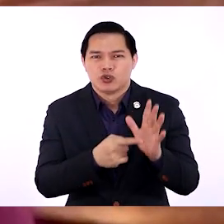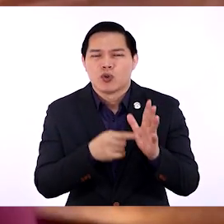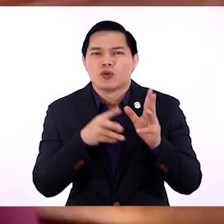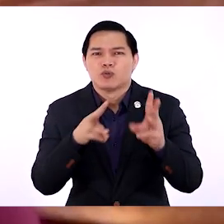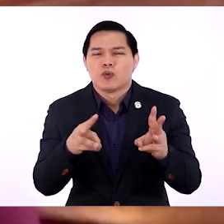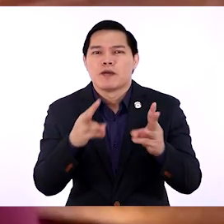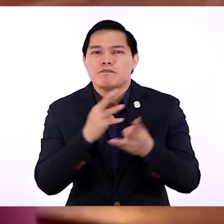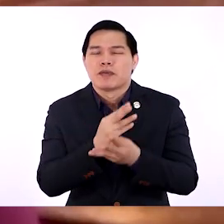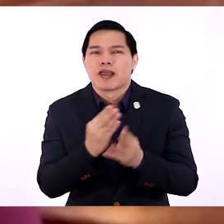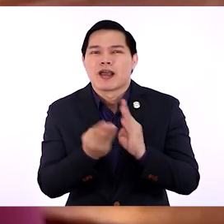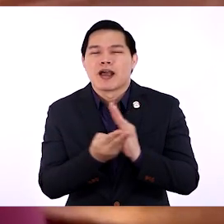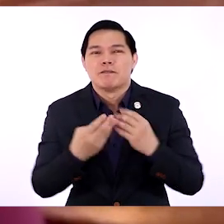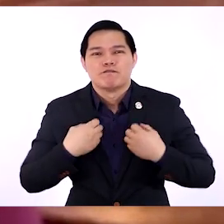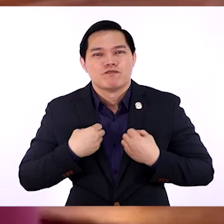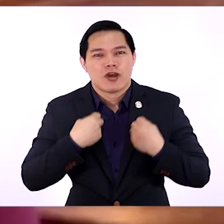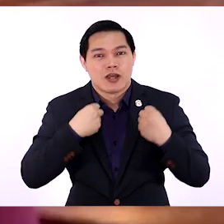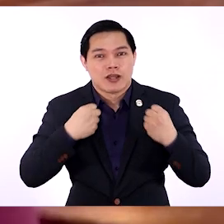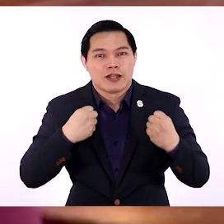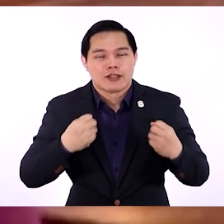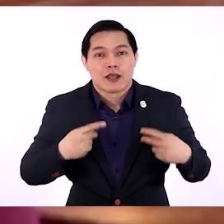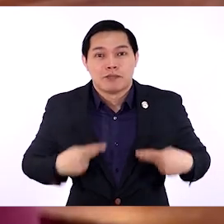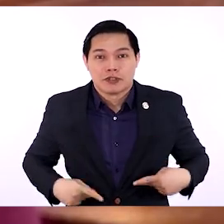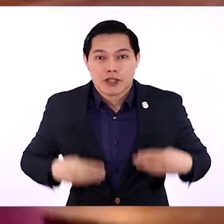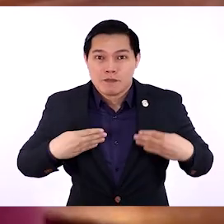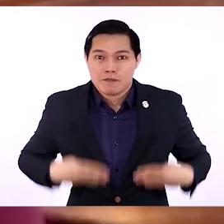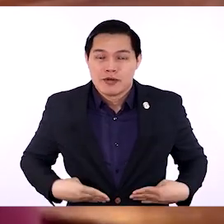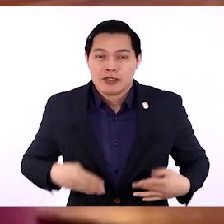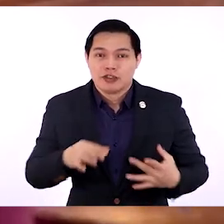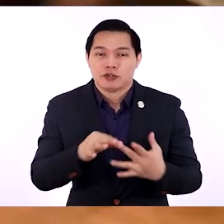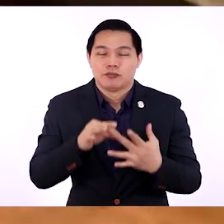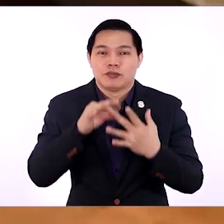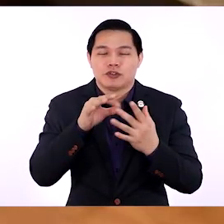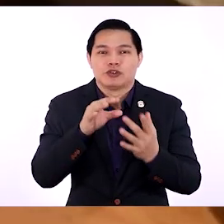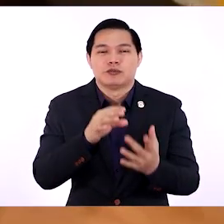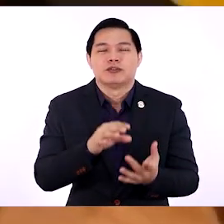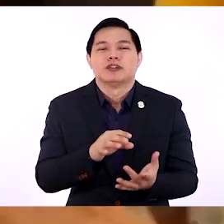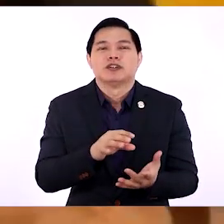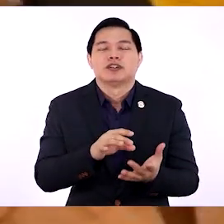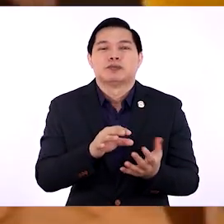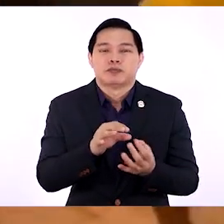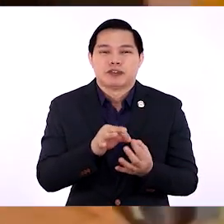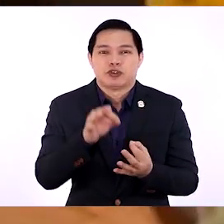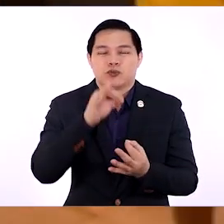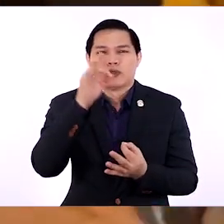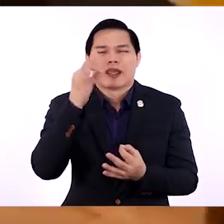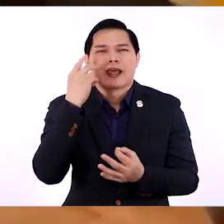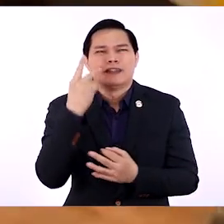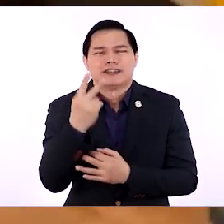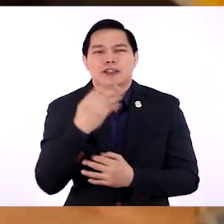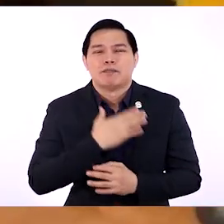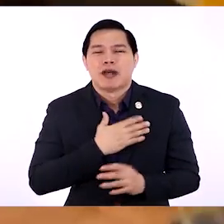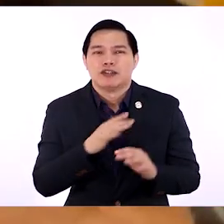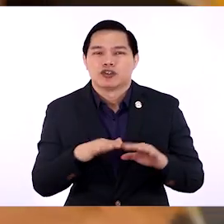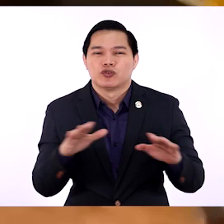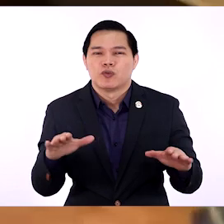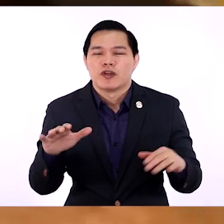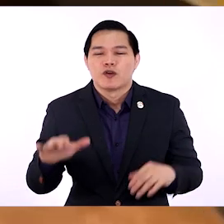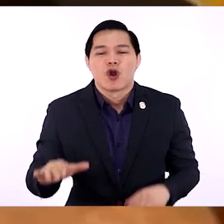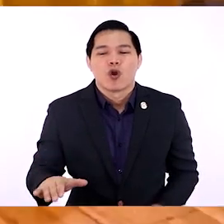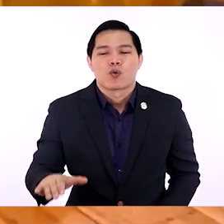becoming healthy physically and spiritually. I can see my children growing